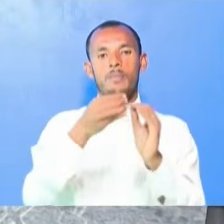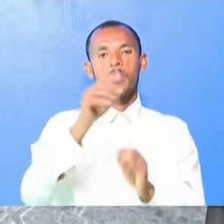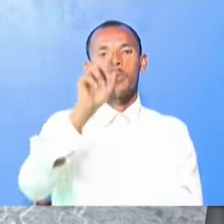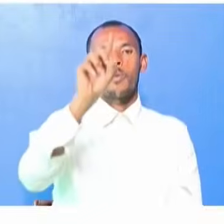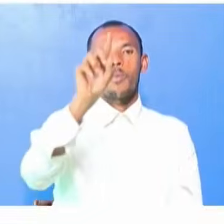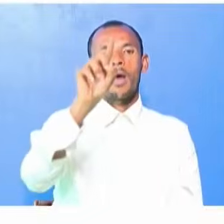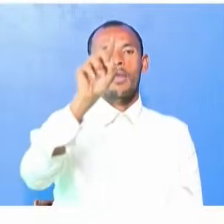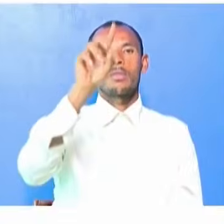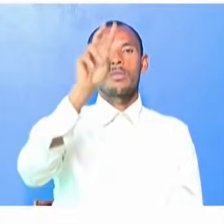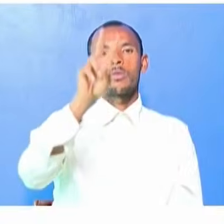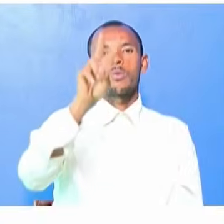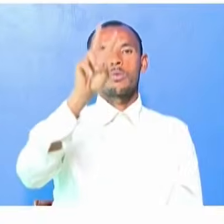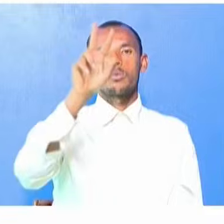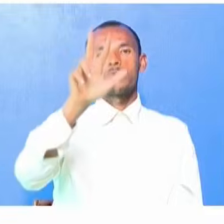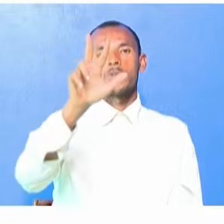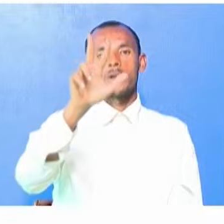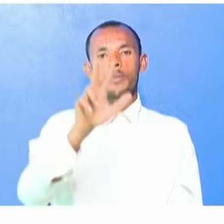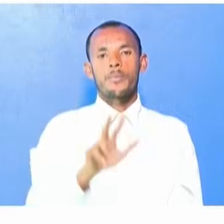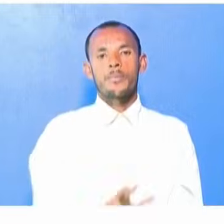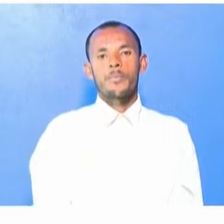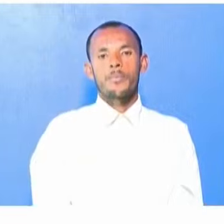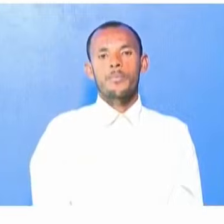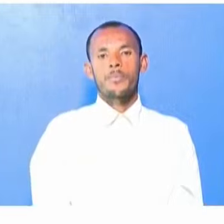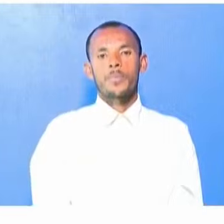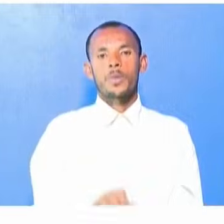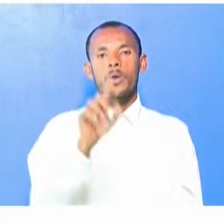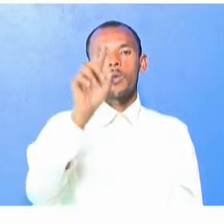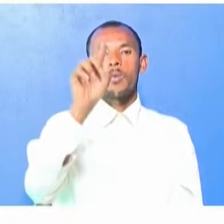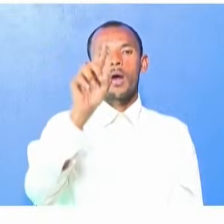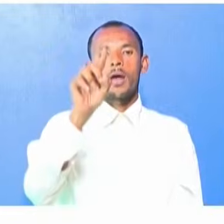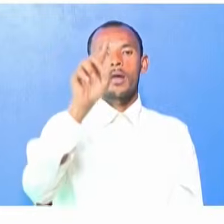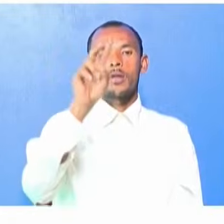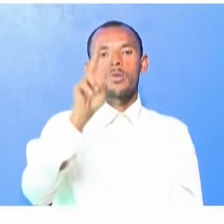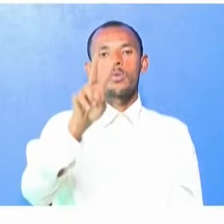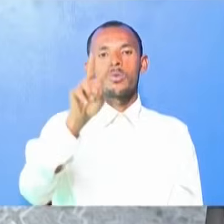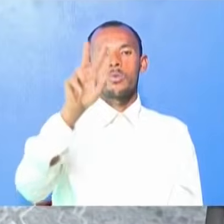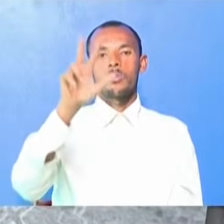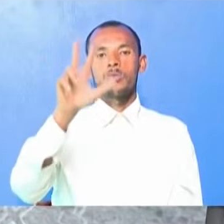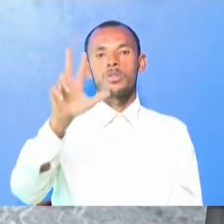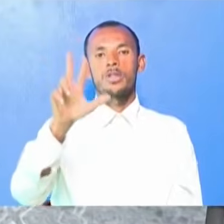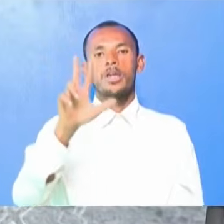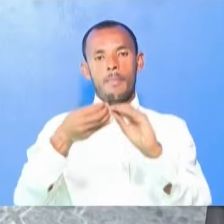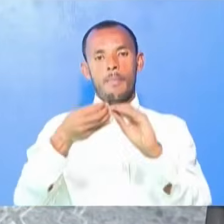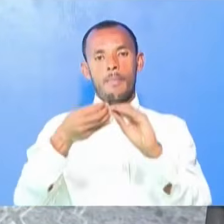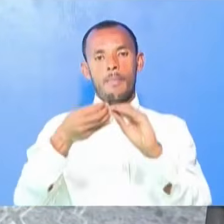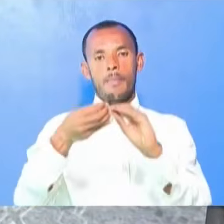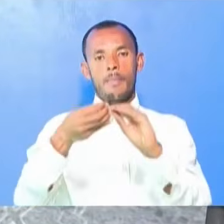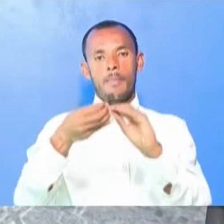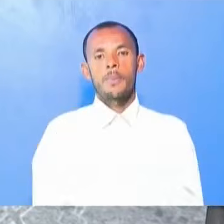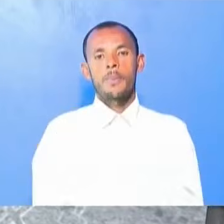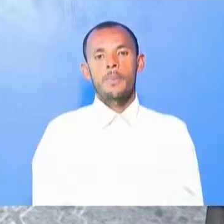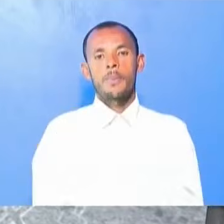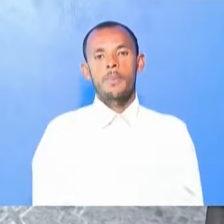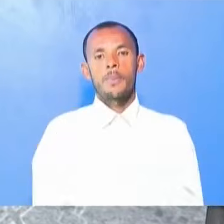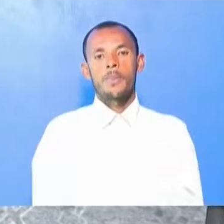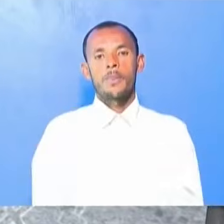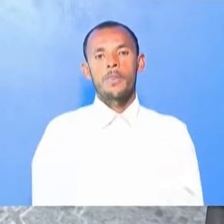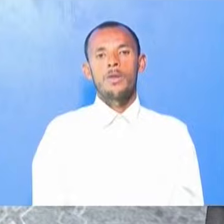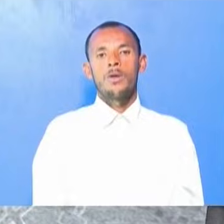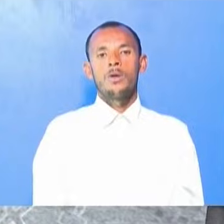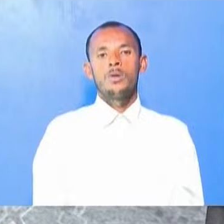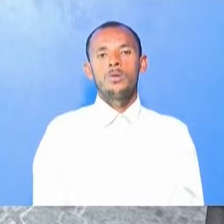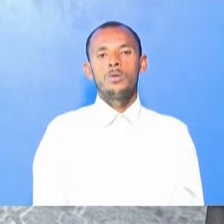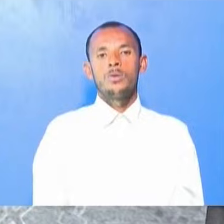2, 3, and so on. 1, 2, 3, and so on. This set of natural number. So